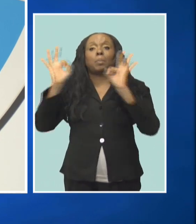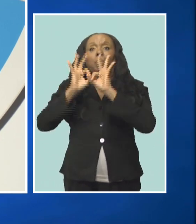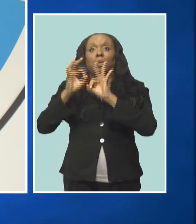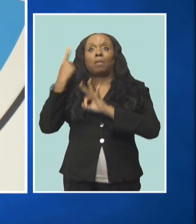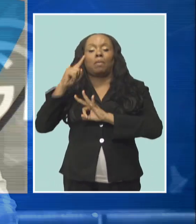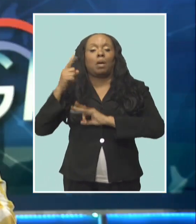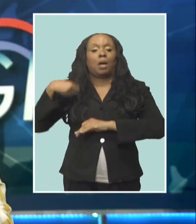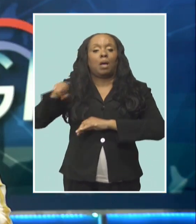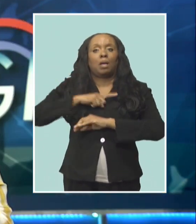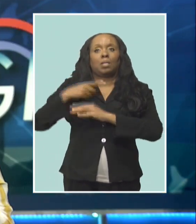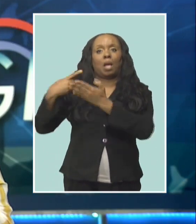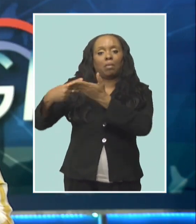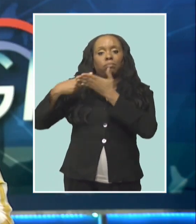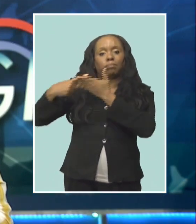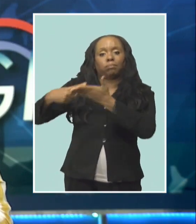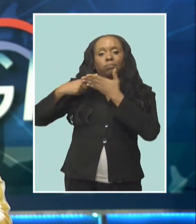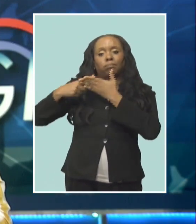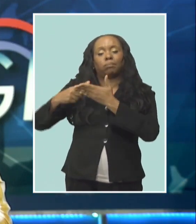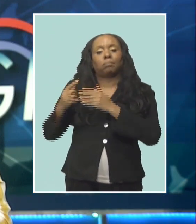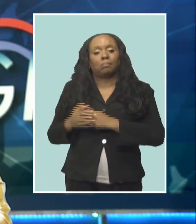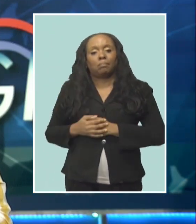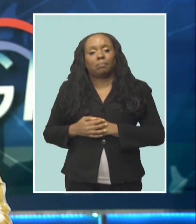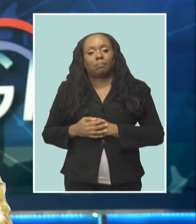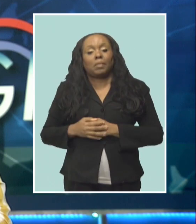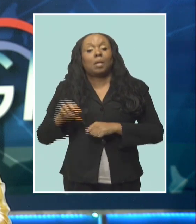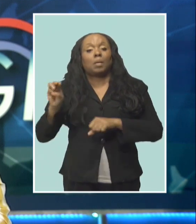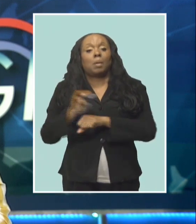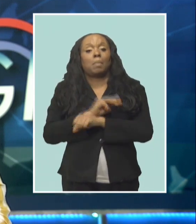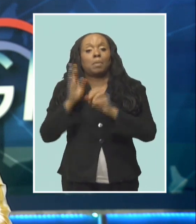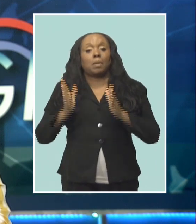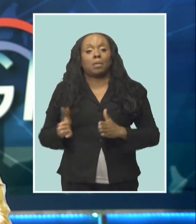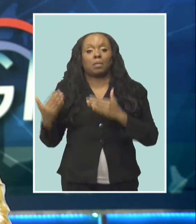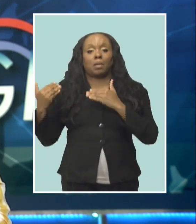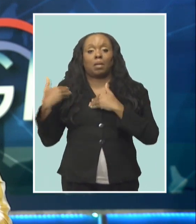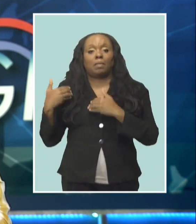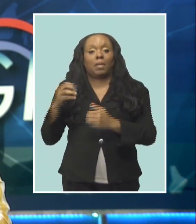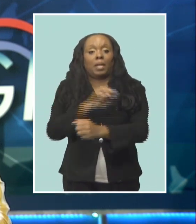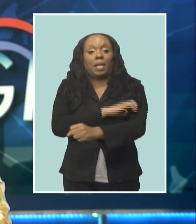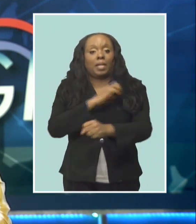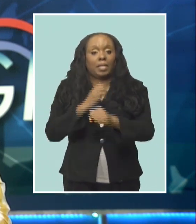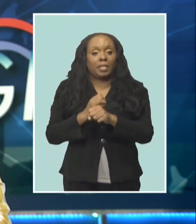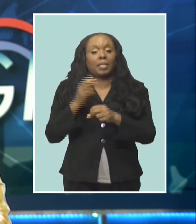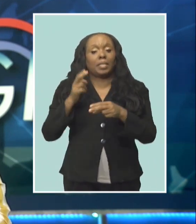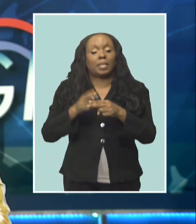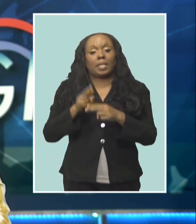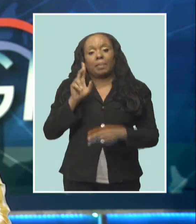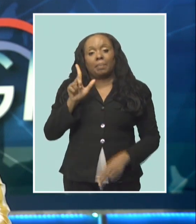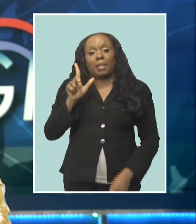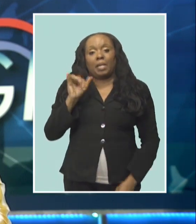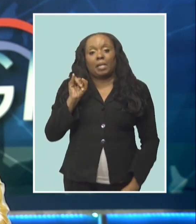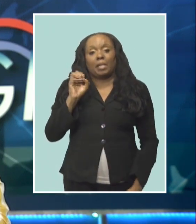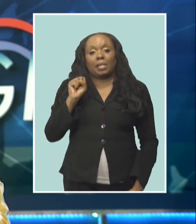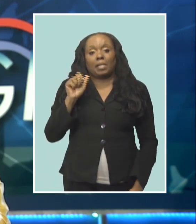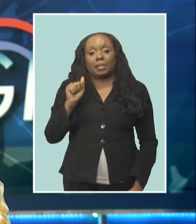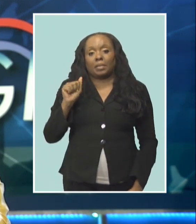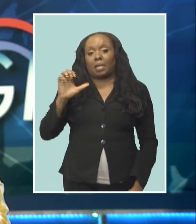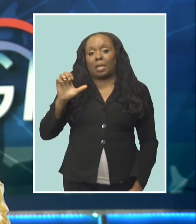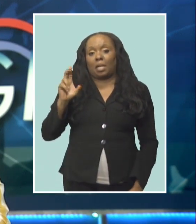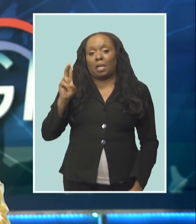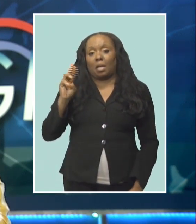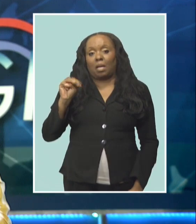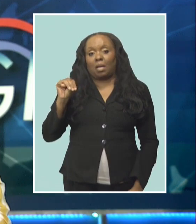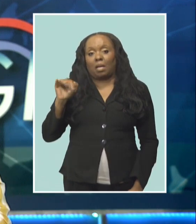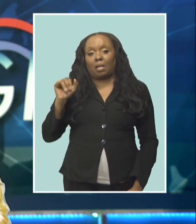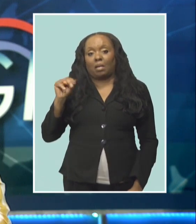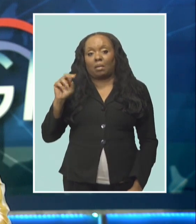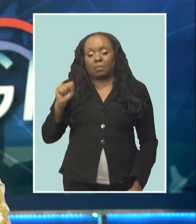on. Meanwhile, Minister of Energy and Business Lisa Cummins is calling on regional partners to press forward with